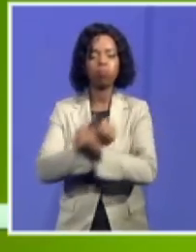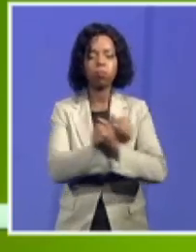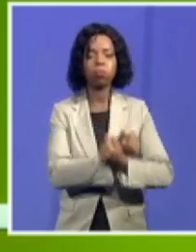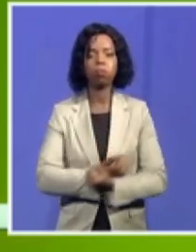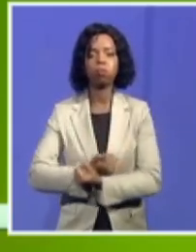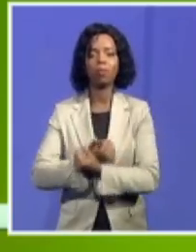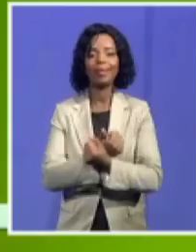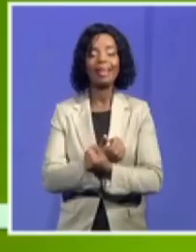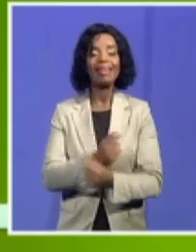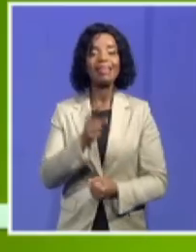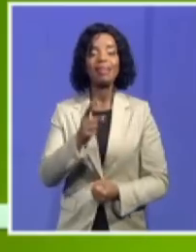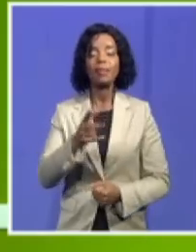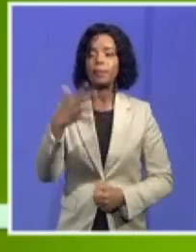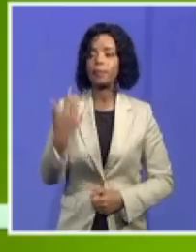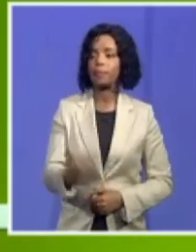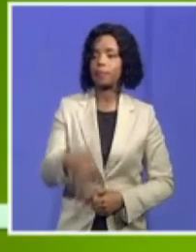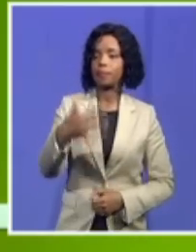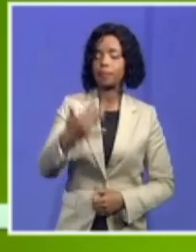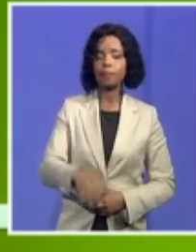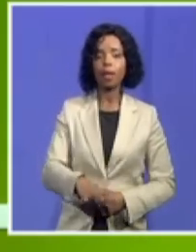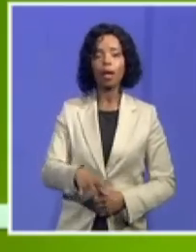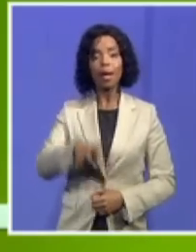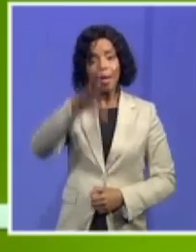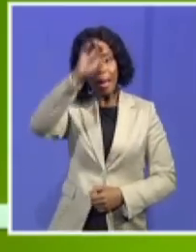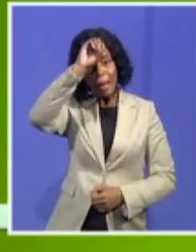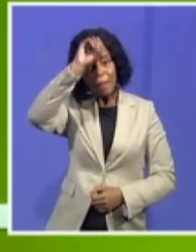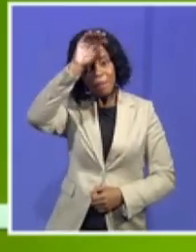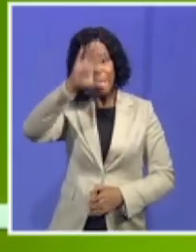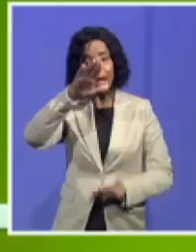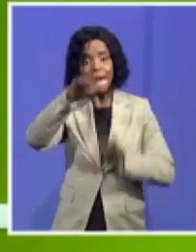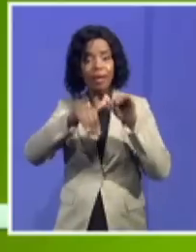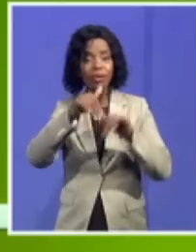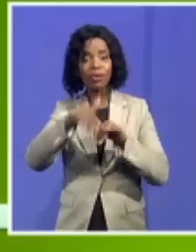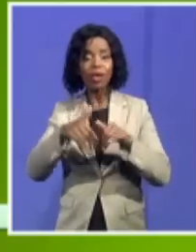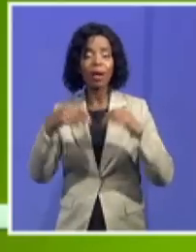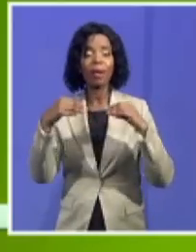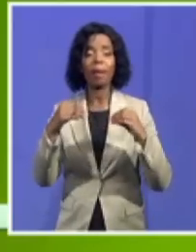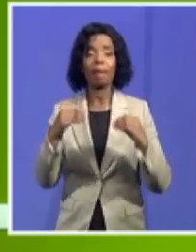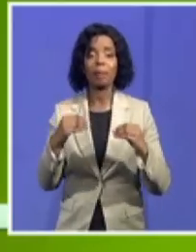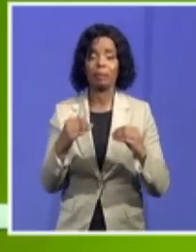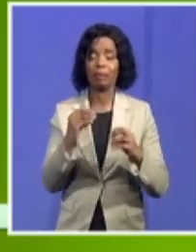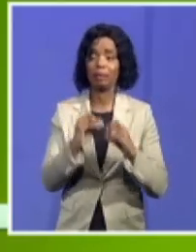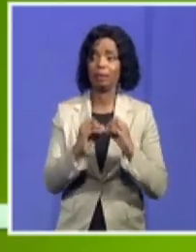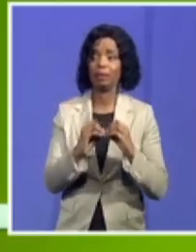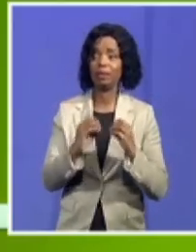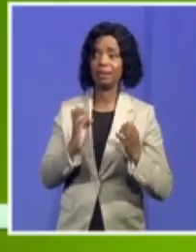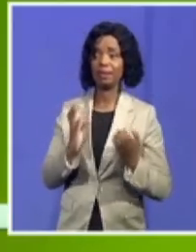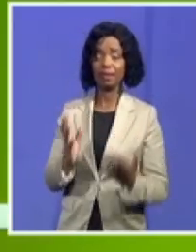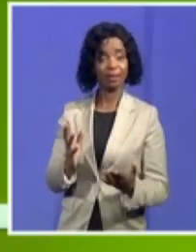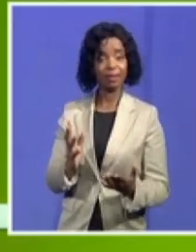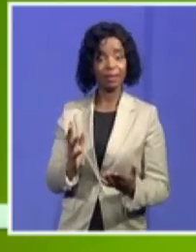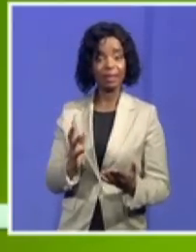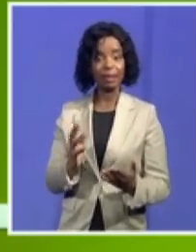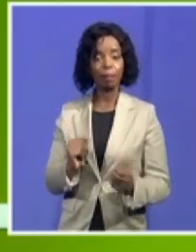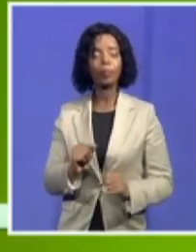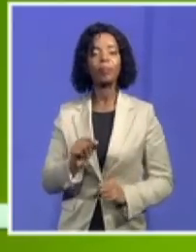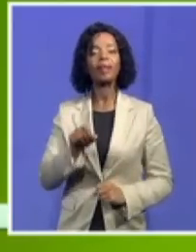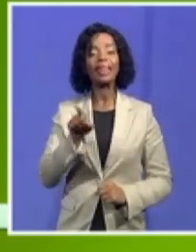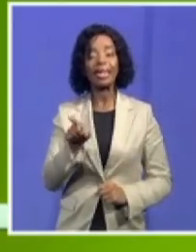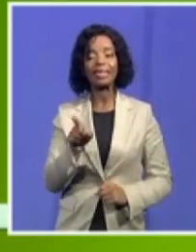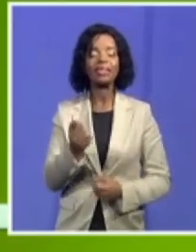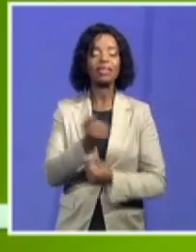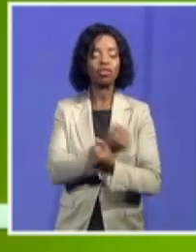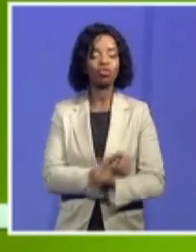mining industry is capable of scaling up to. Now, this truck will be powered by an entire ecosystem